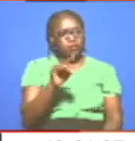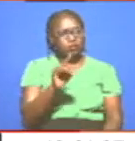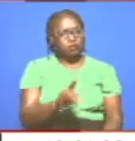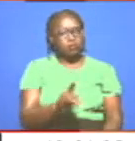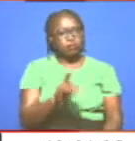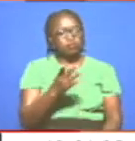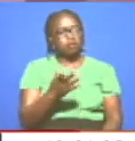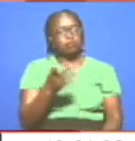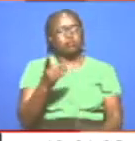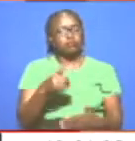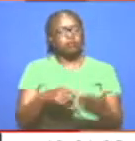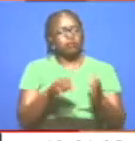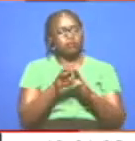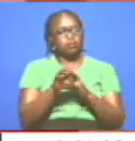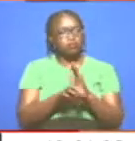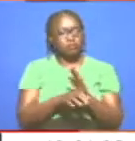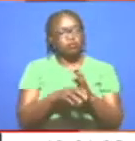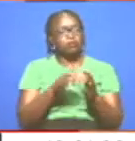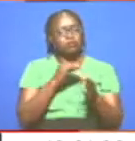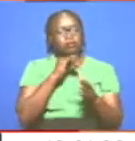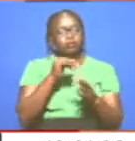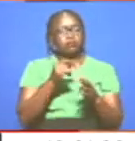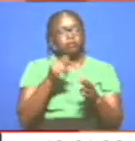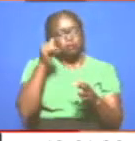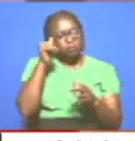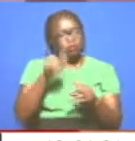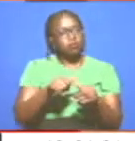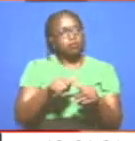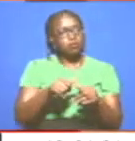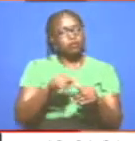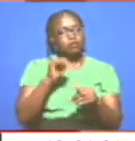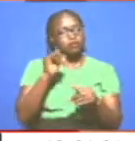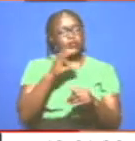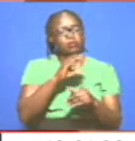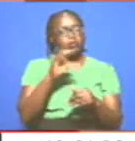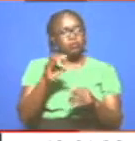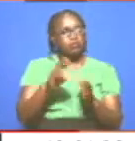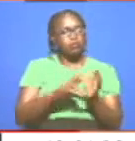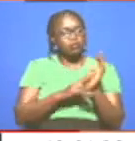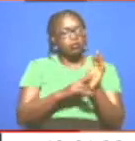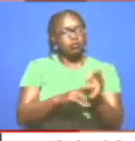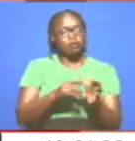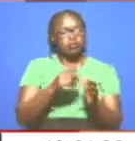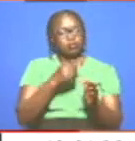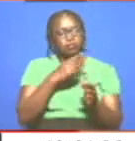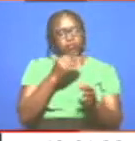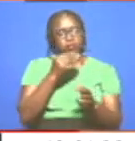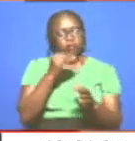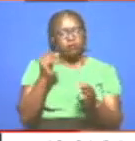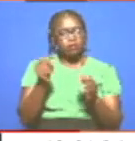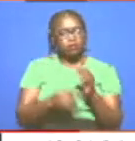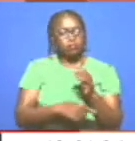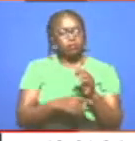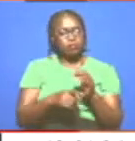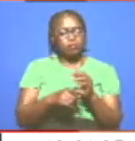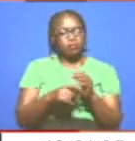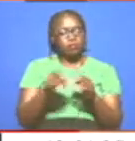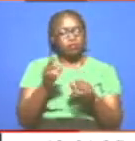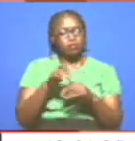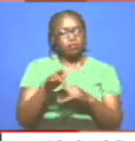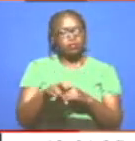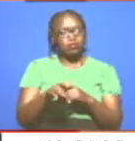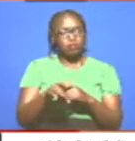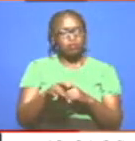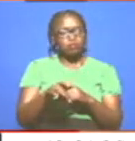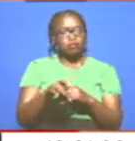what the constitution. I still remember the ICC representative speaking in late October, I think early November last year, and the whole